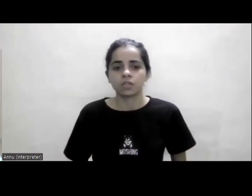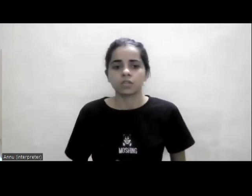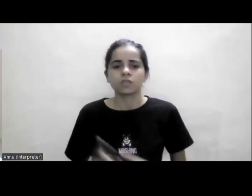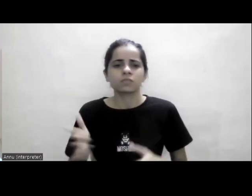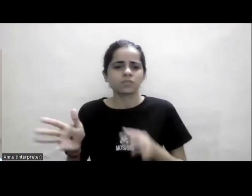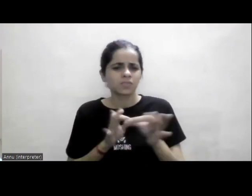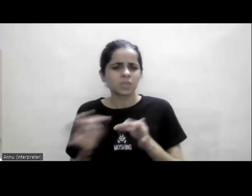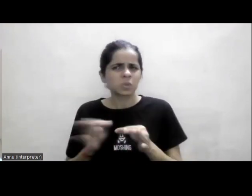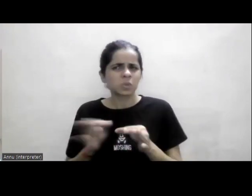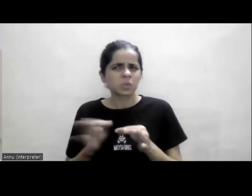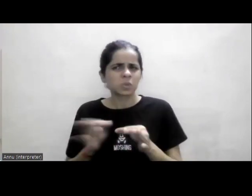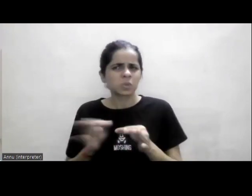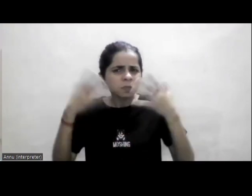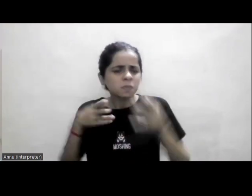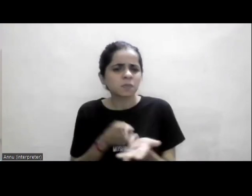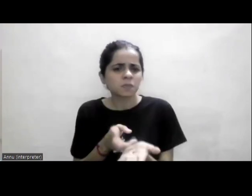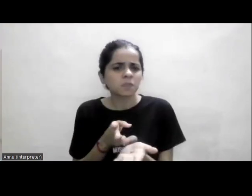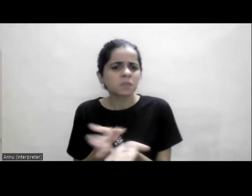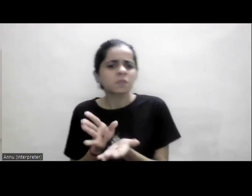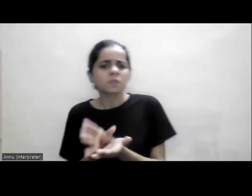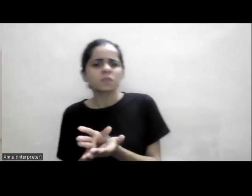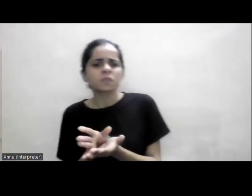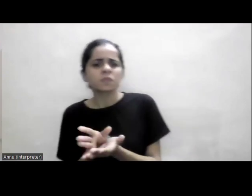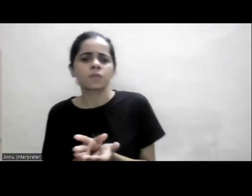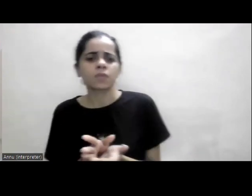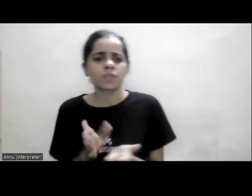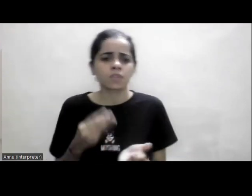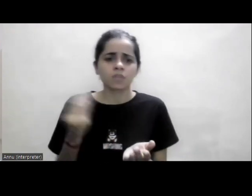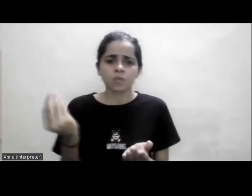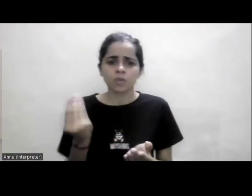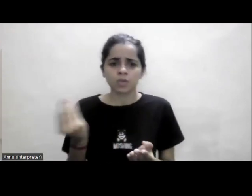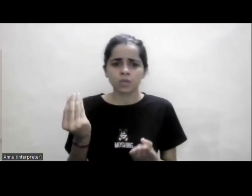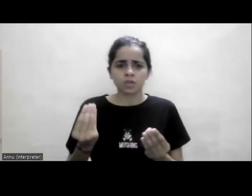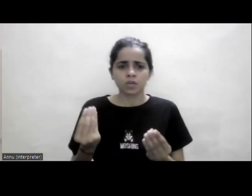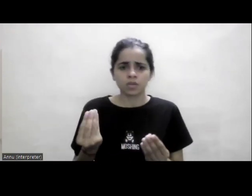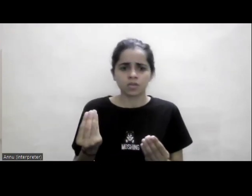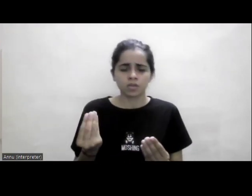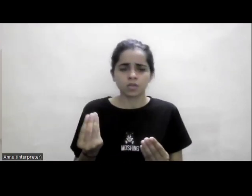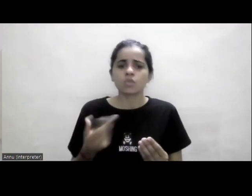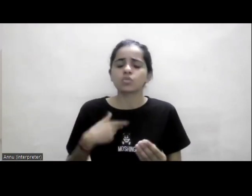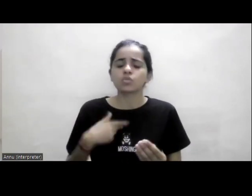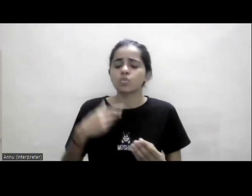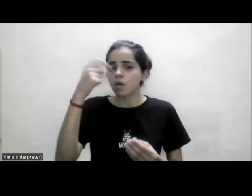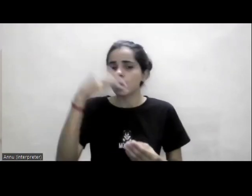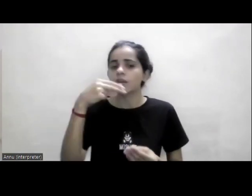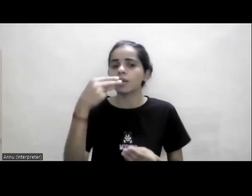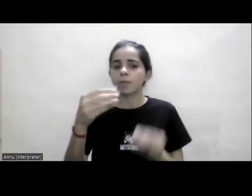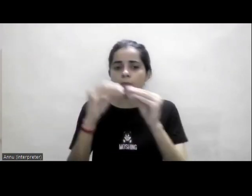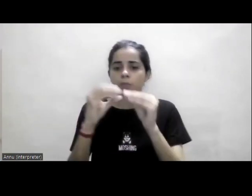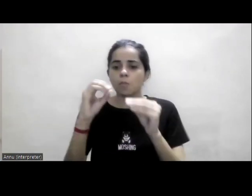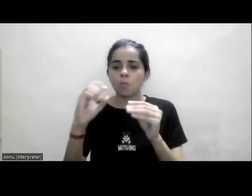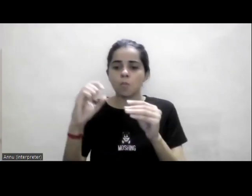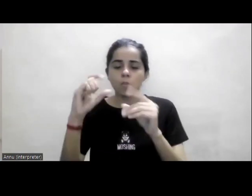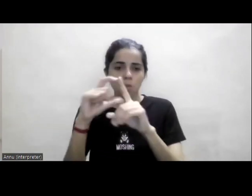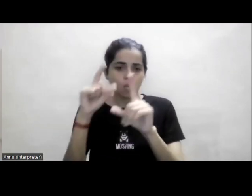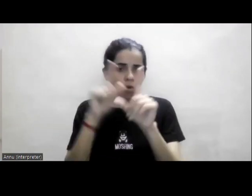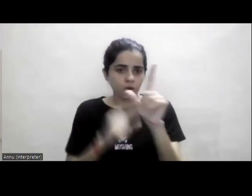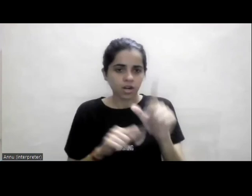are explaining, Riya, all I can think about is some sort of body alienation that one can feel.